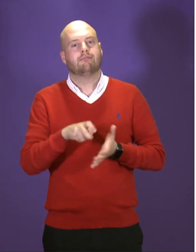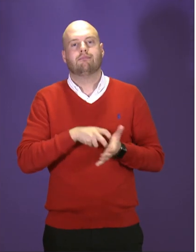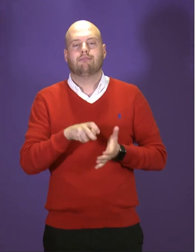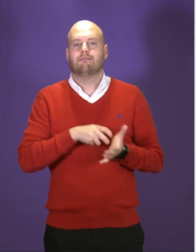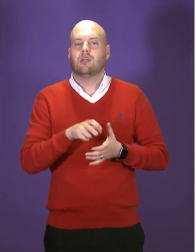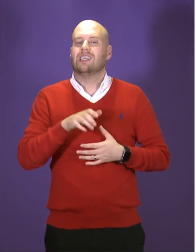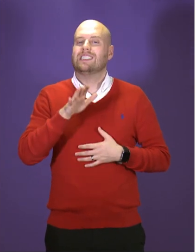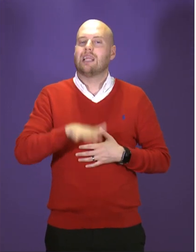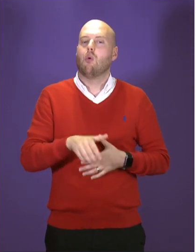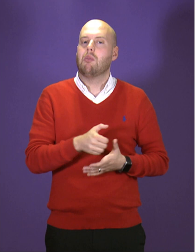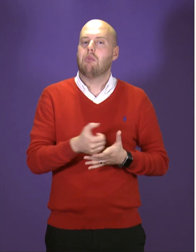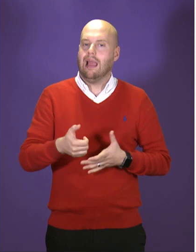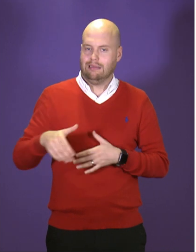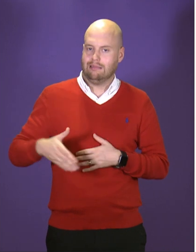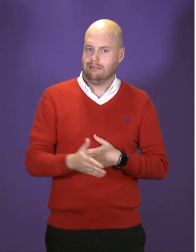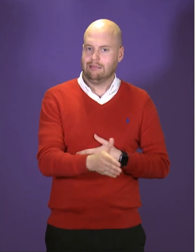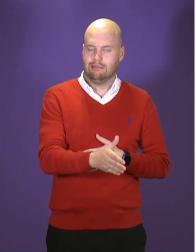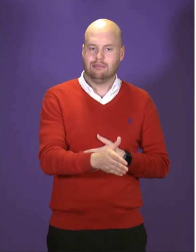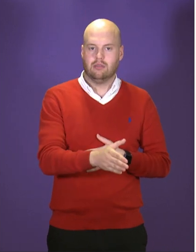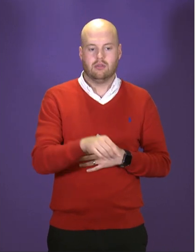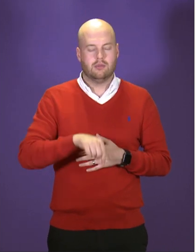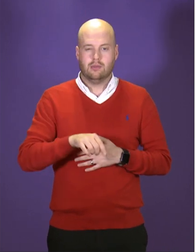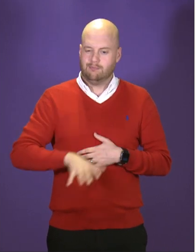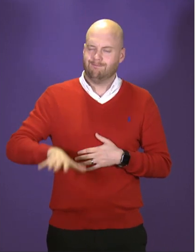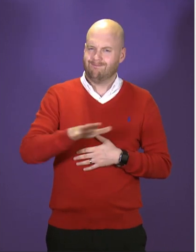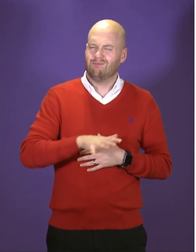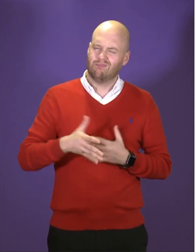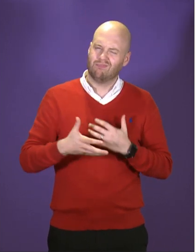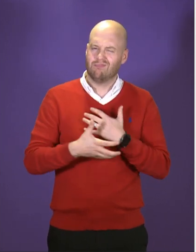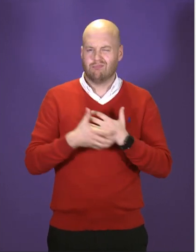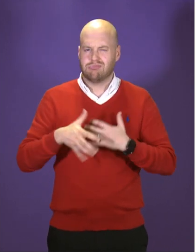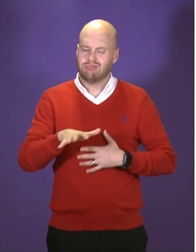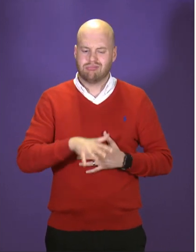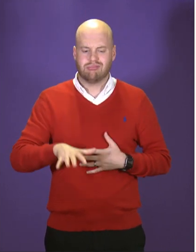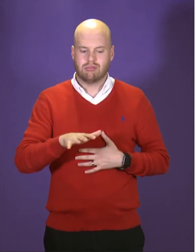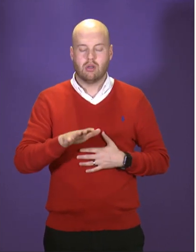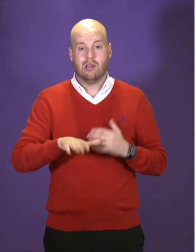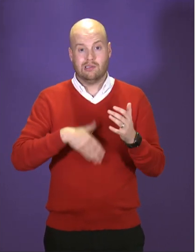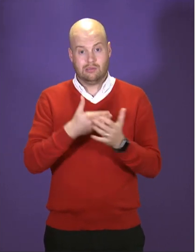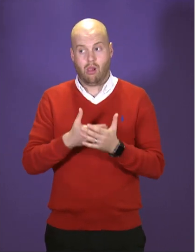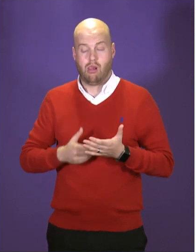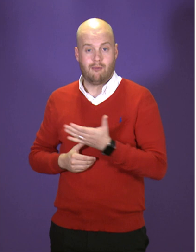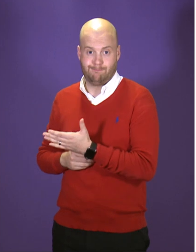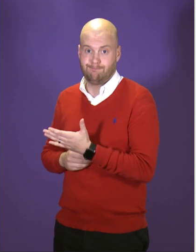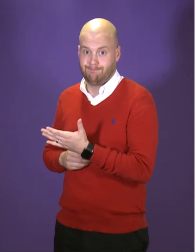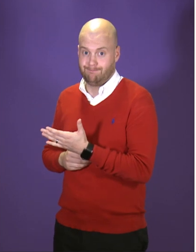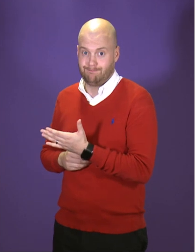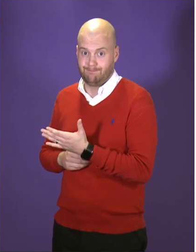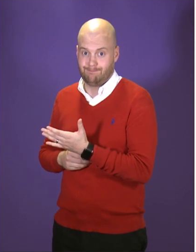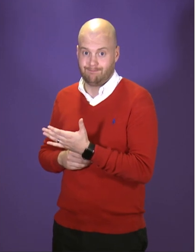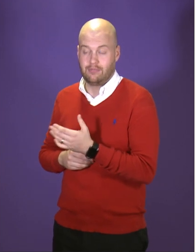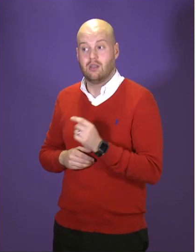Bank for many years, a site of desolation until this arrived, as part of the conversion of a power